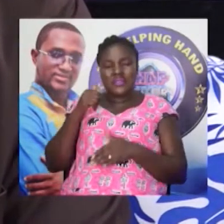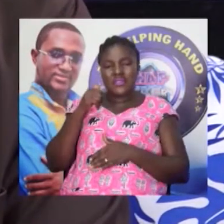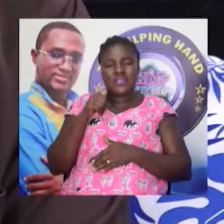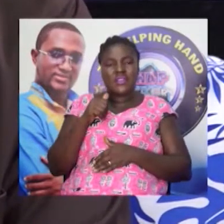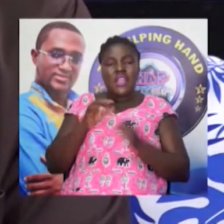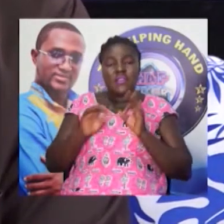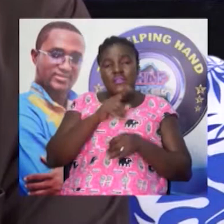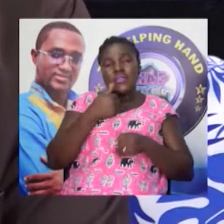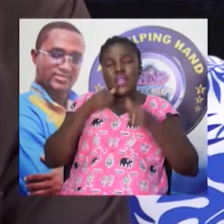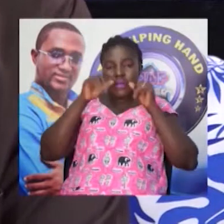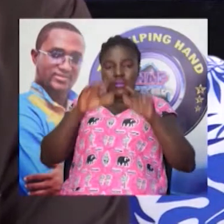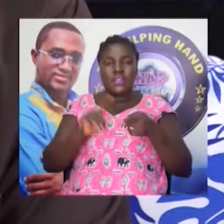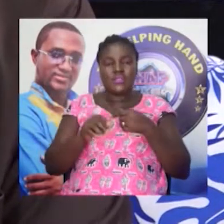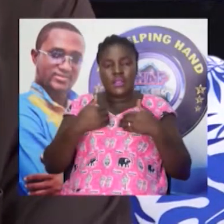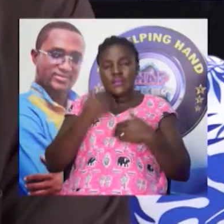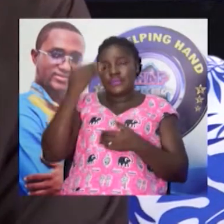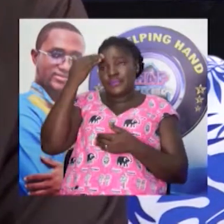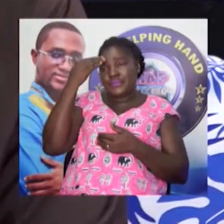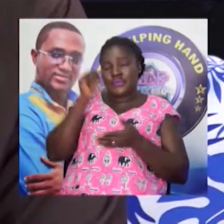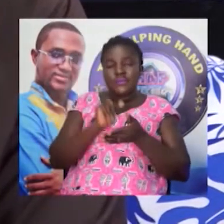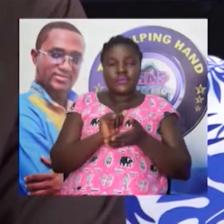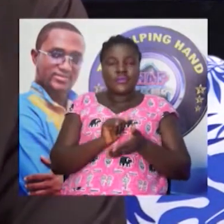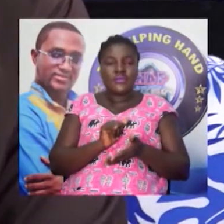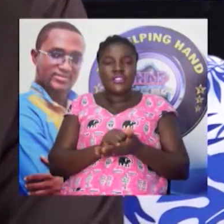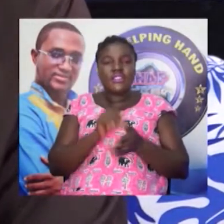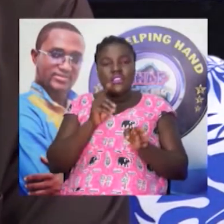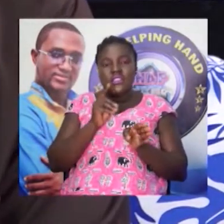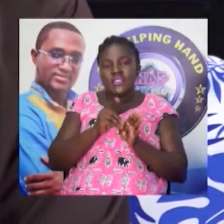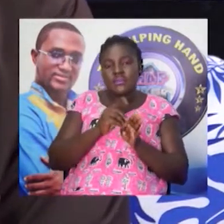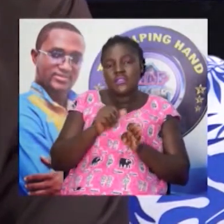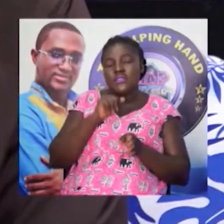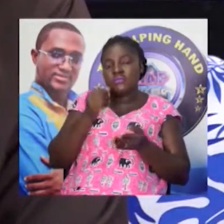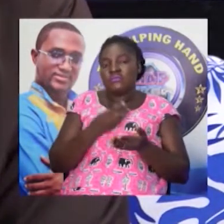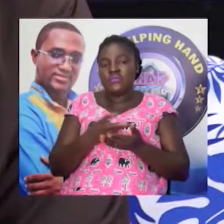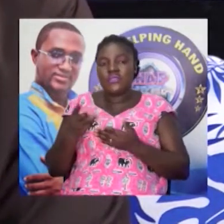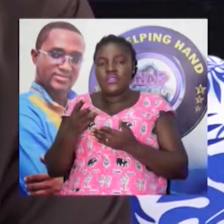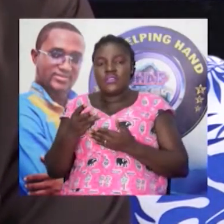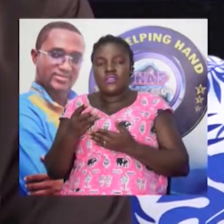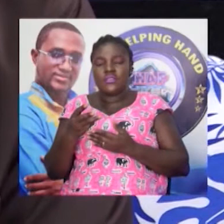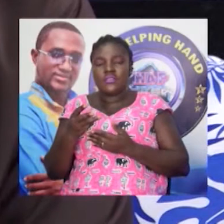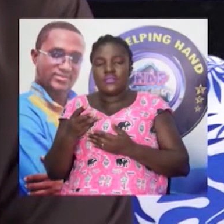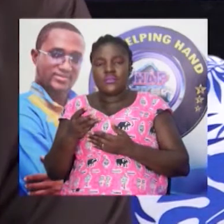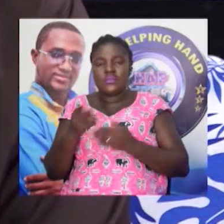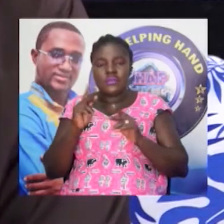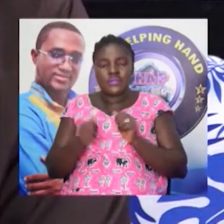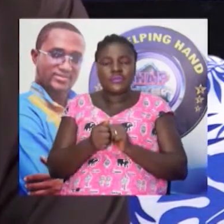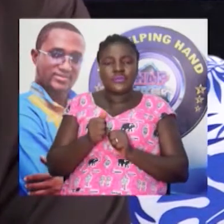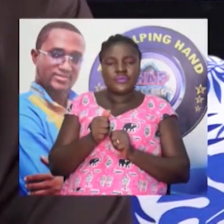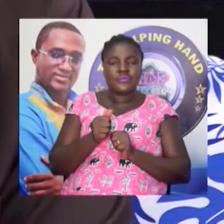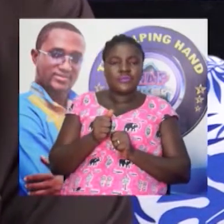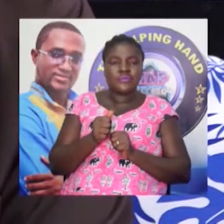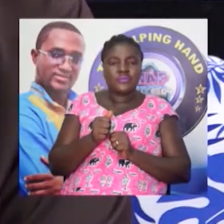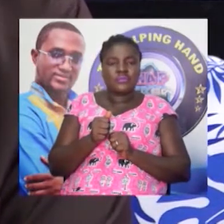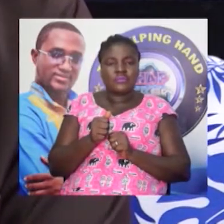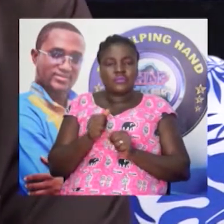knowledge that disability is not inability. Persons with disability form part of the normal